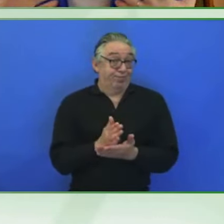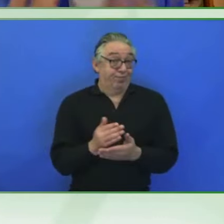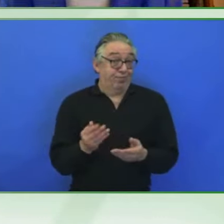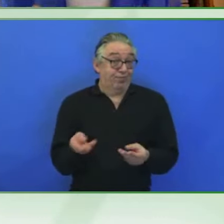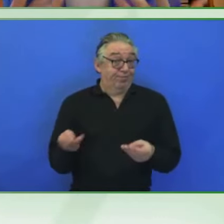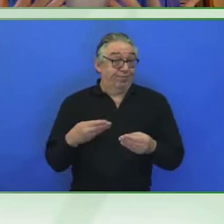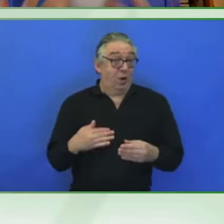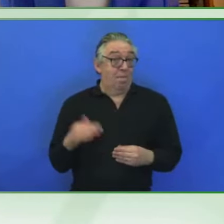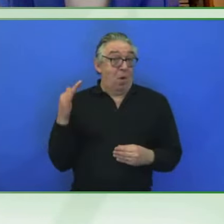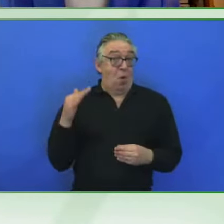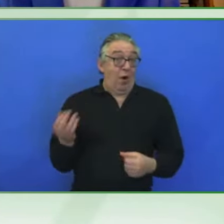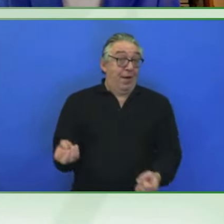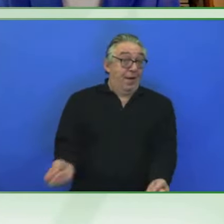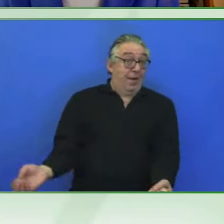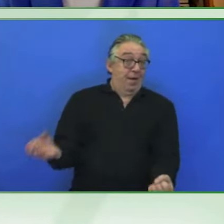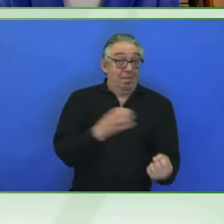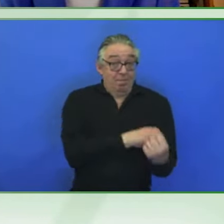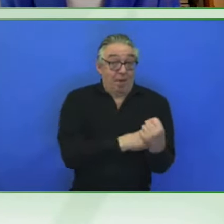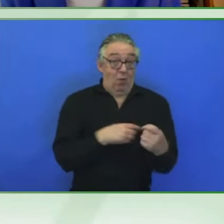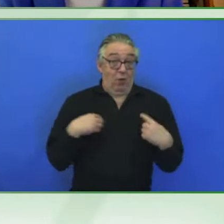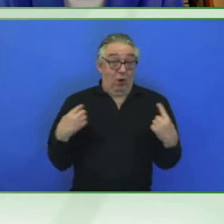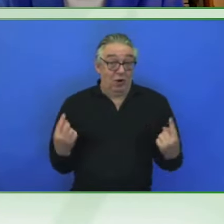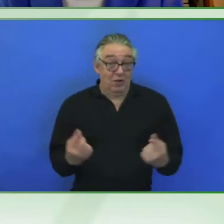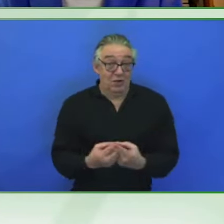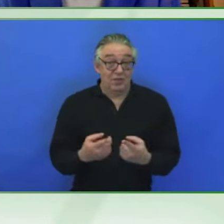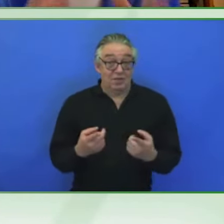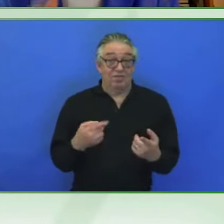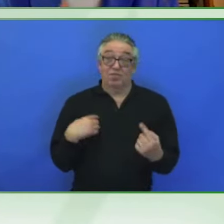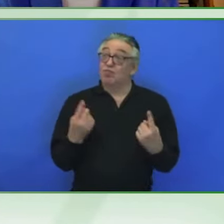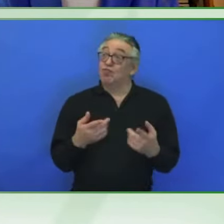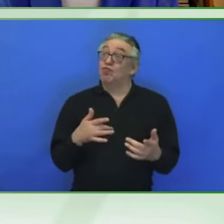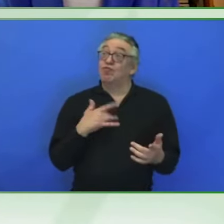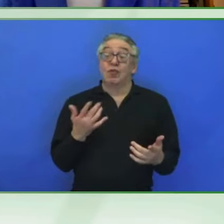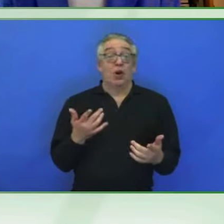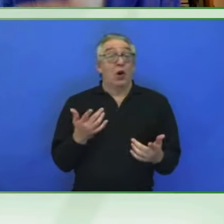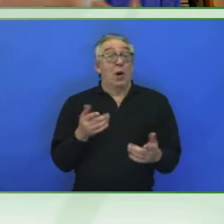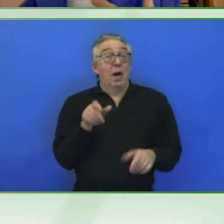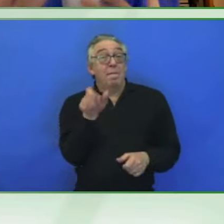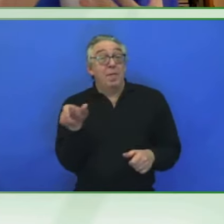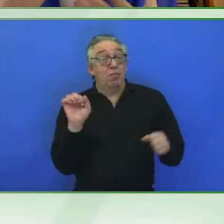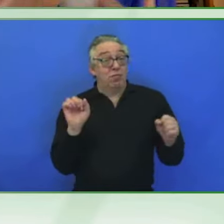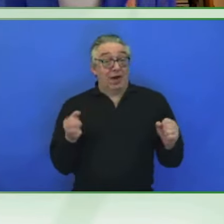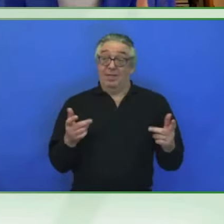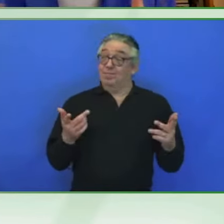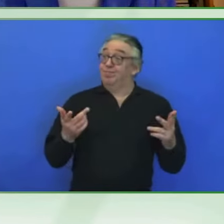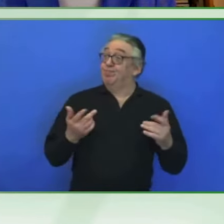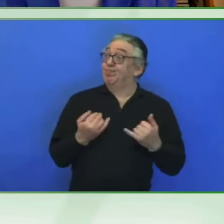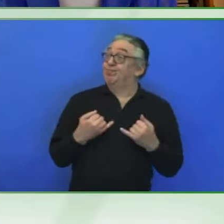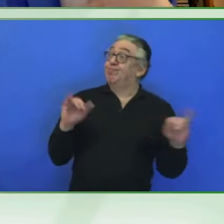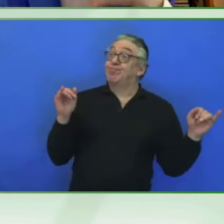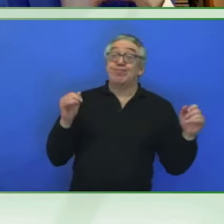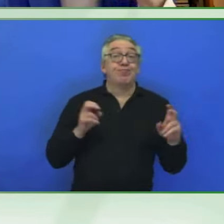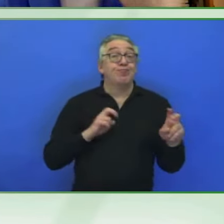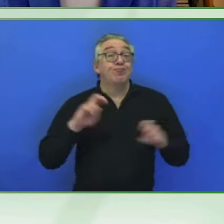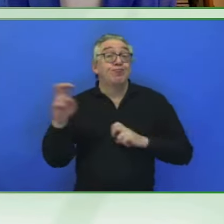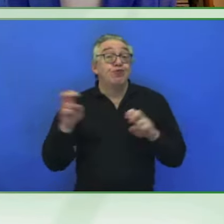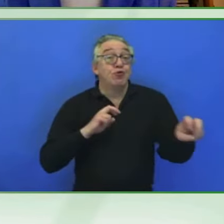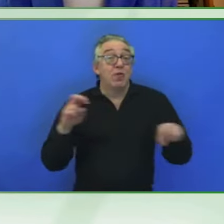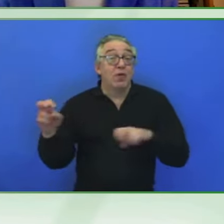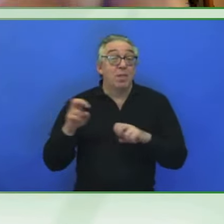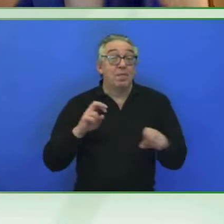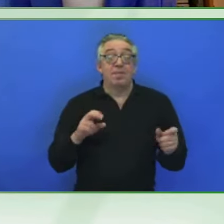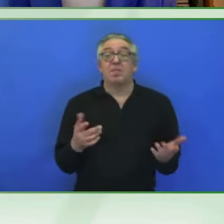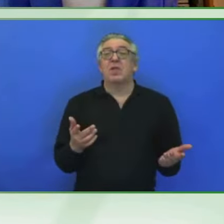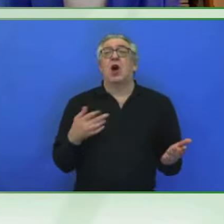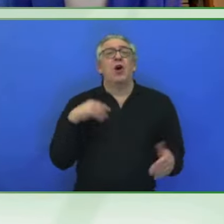believes in everyone's independence and right to move around. We also put it into strategies, we assess the